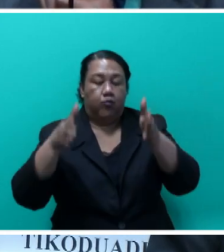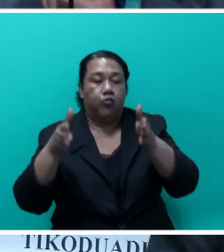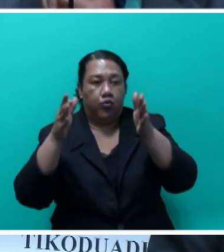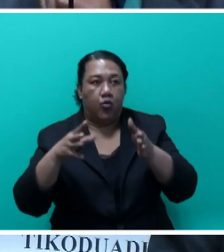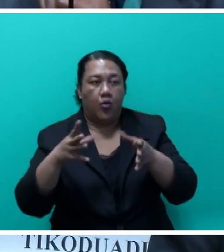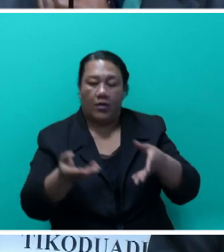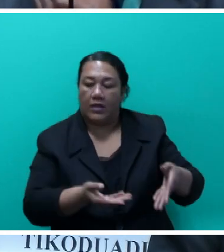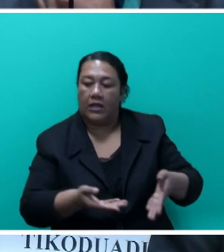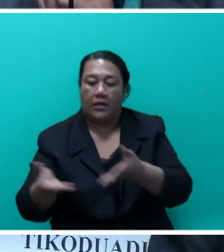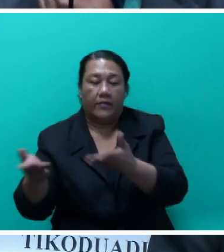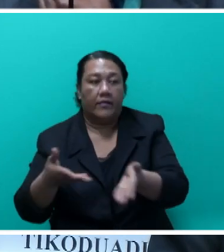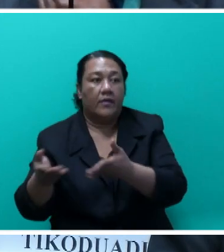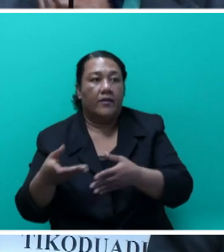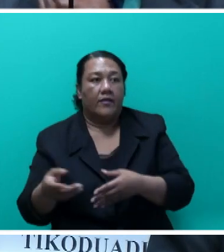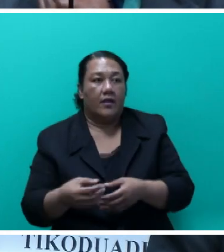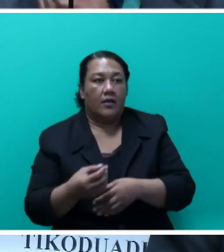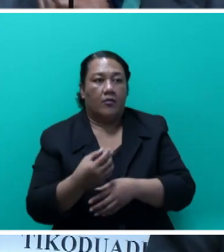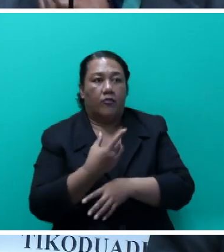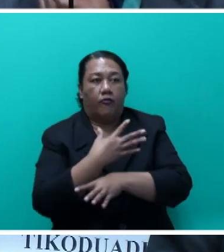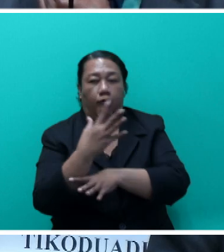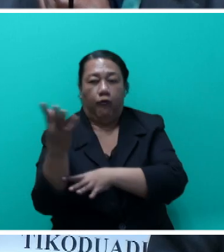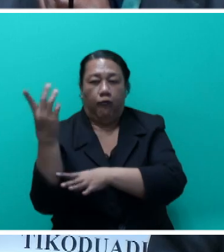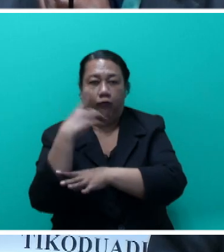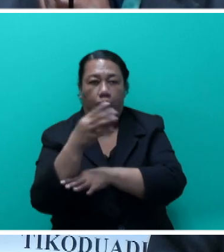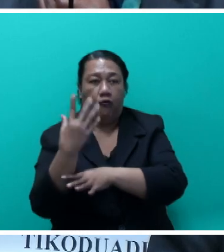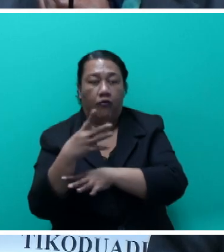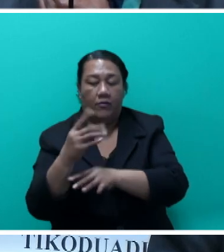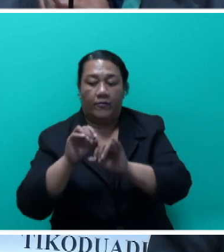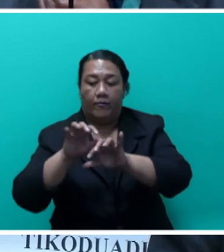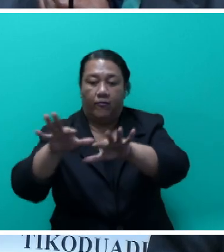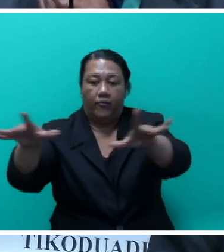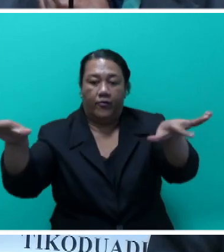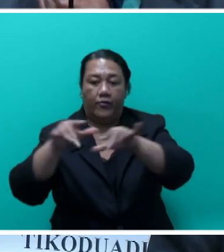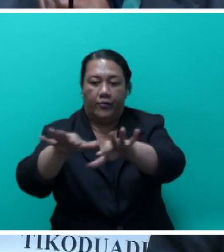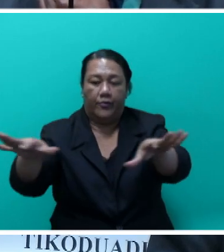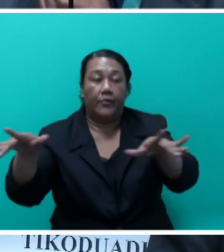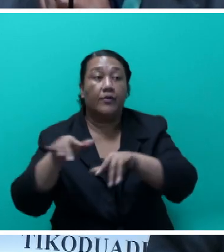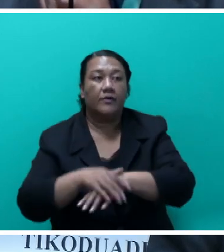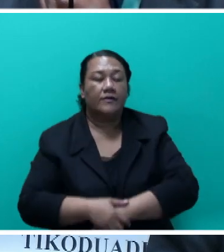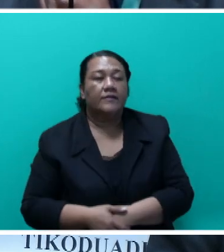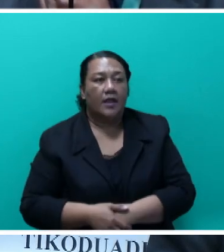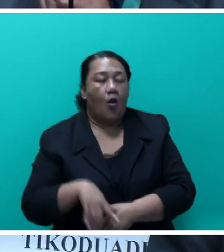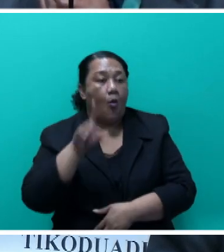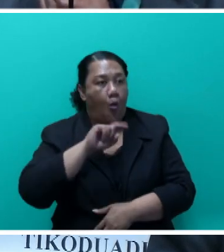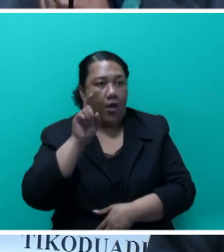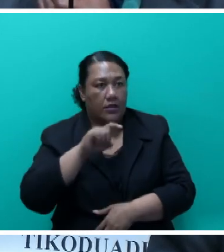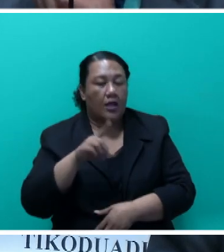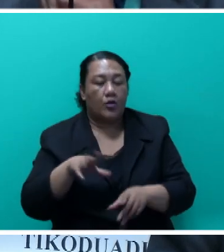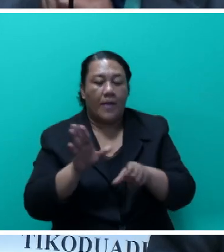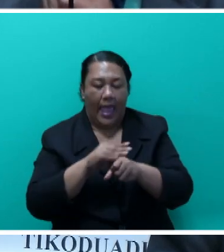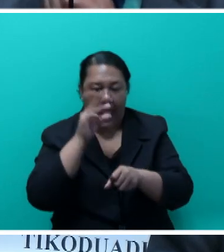a sprinkler configuration designed to cover significant areas. These developments are testament to